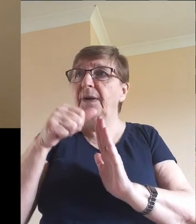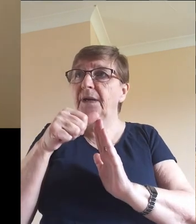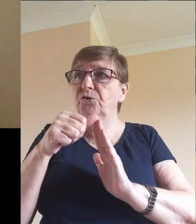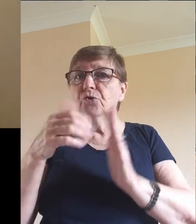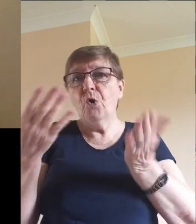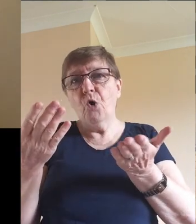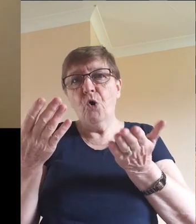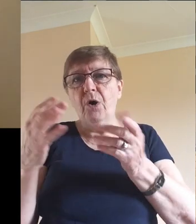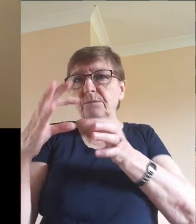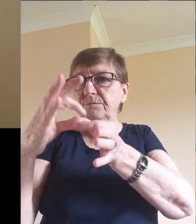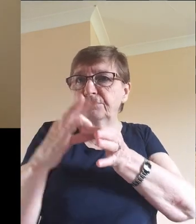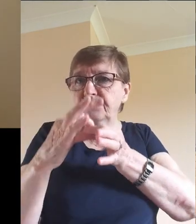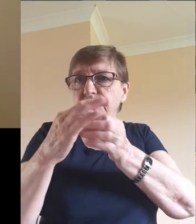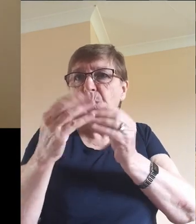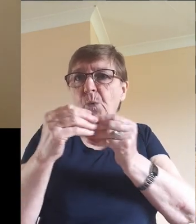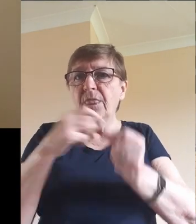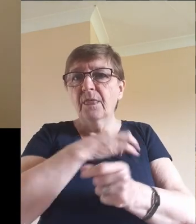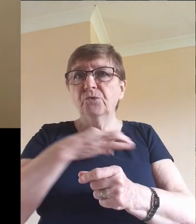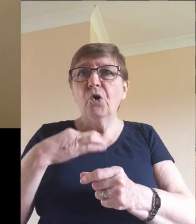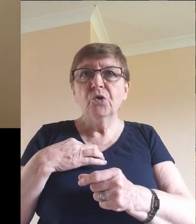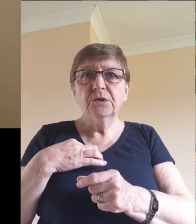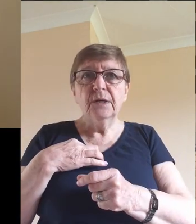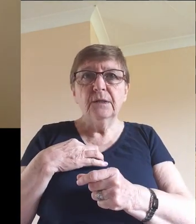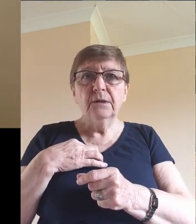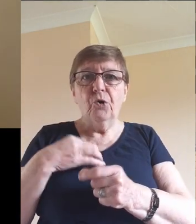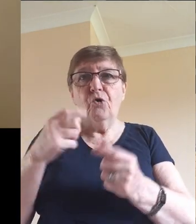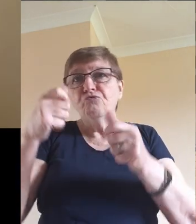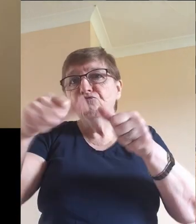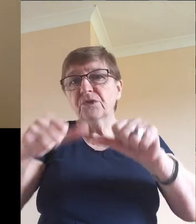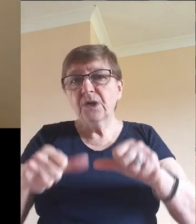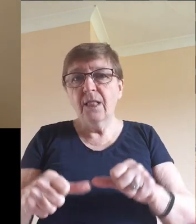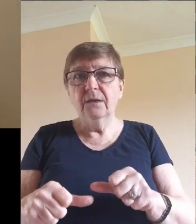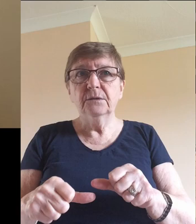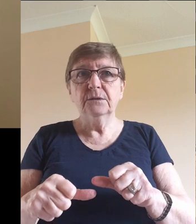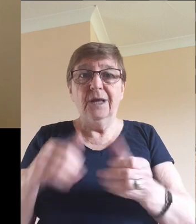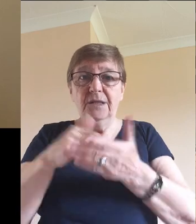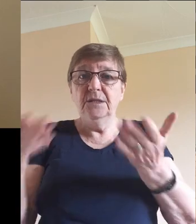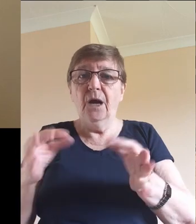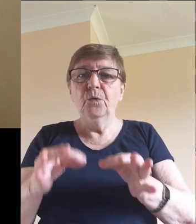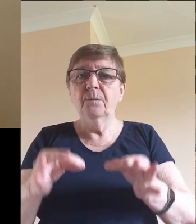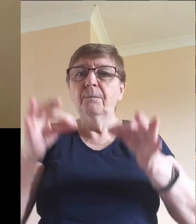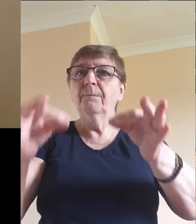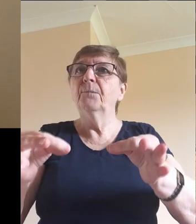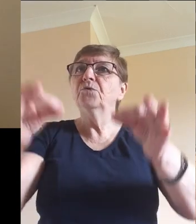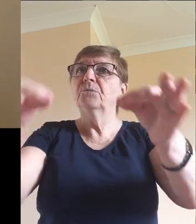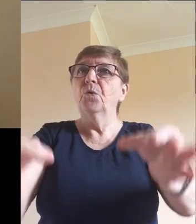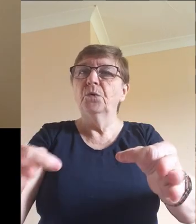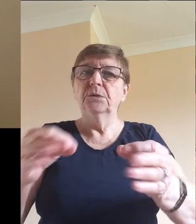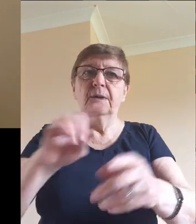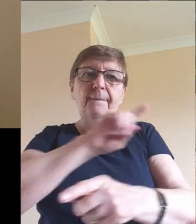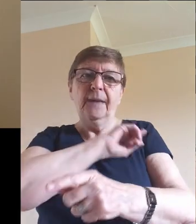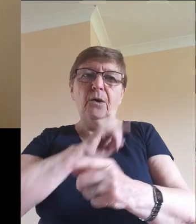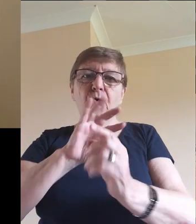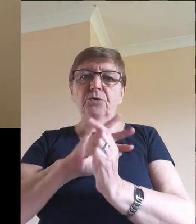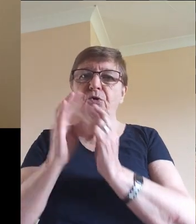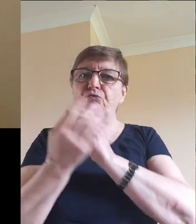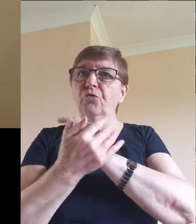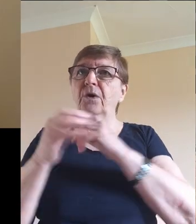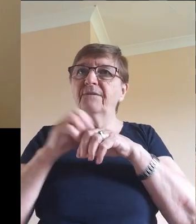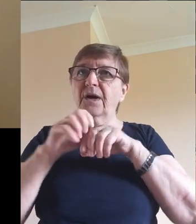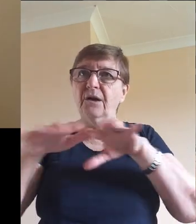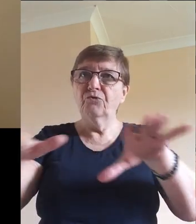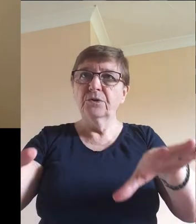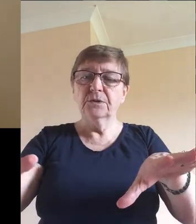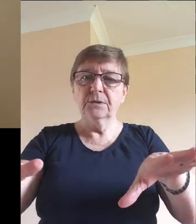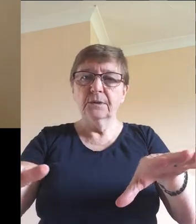diagnosis that have now been postponed due to the coronavirus outbreak. Bless them all and support them through these